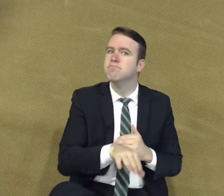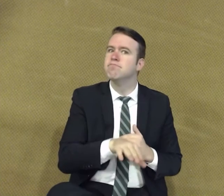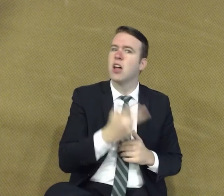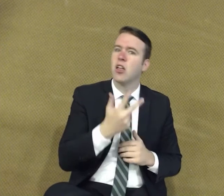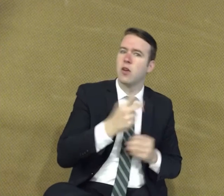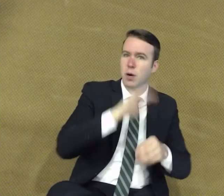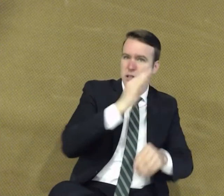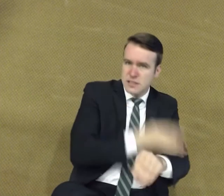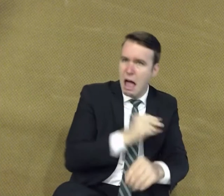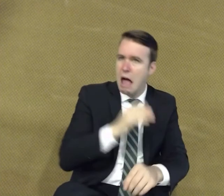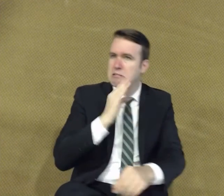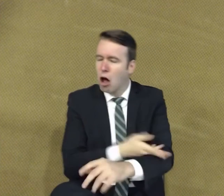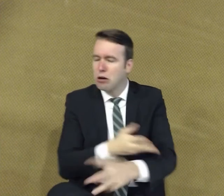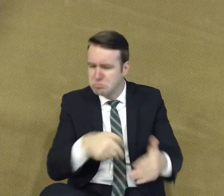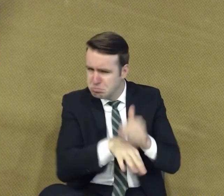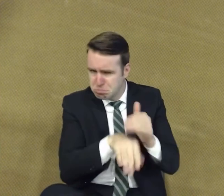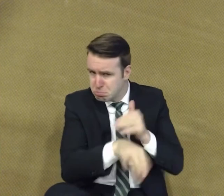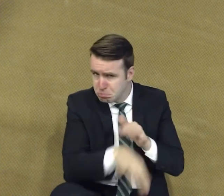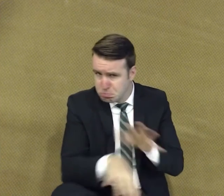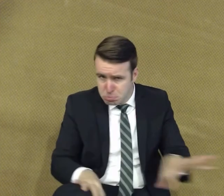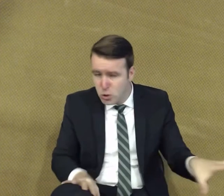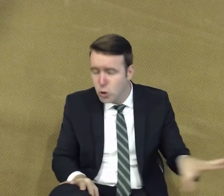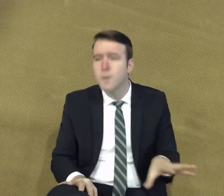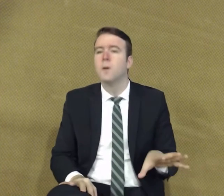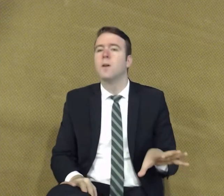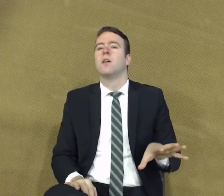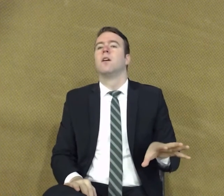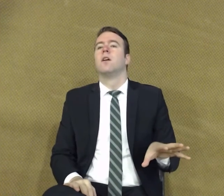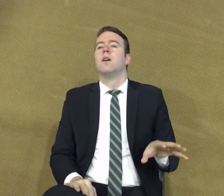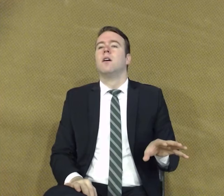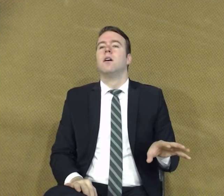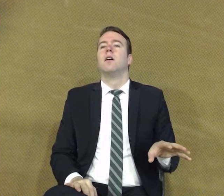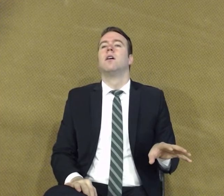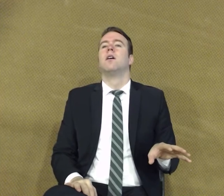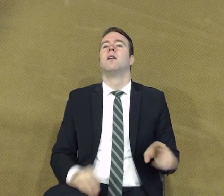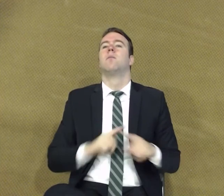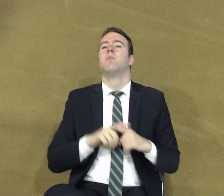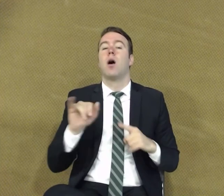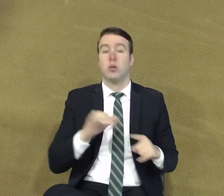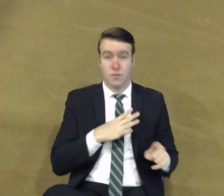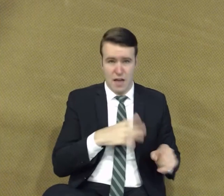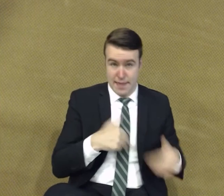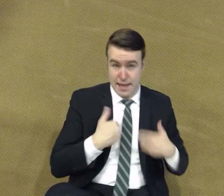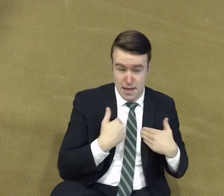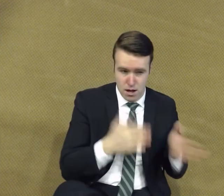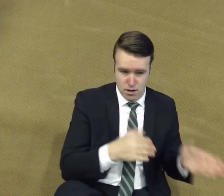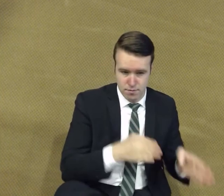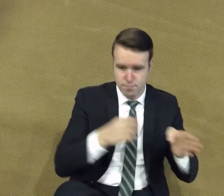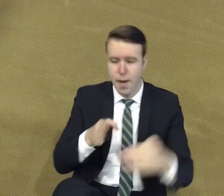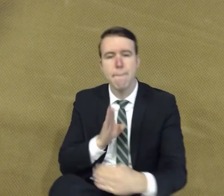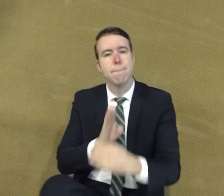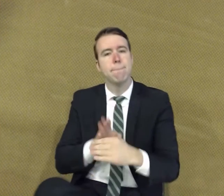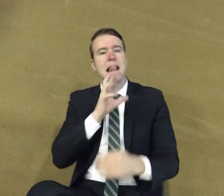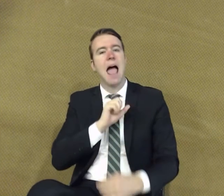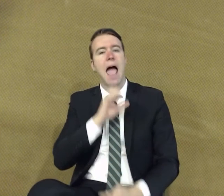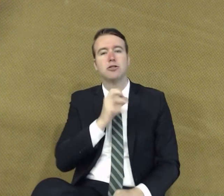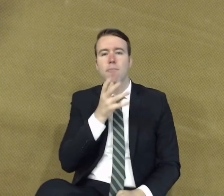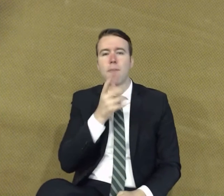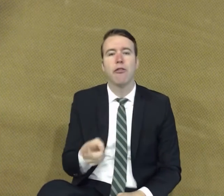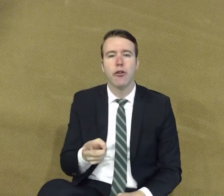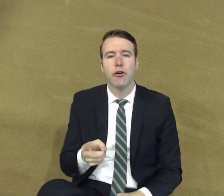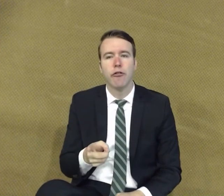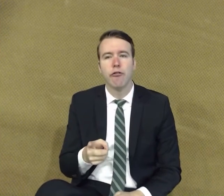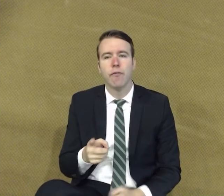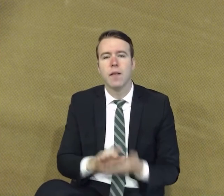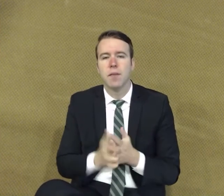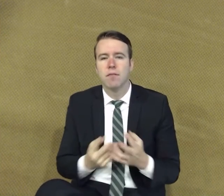whatever. But I also think of middle-aged mothers who get caught